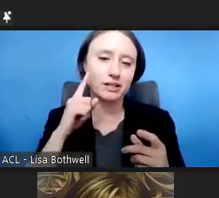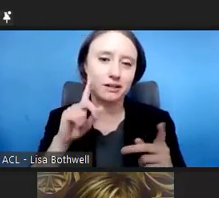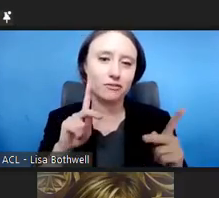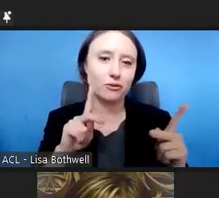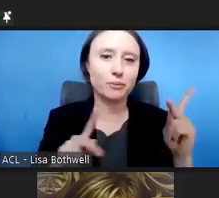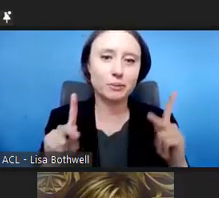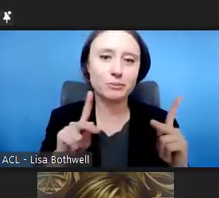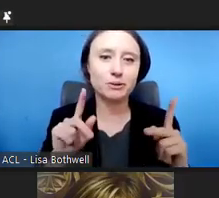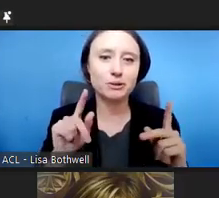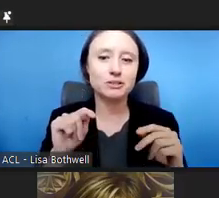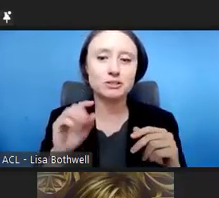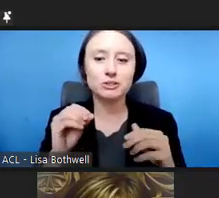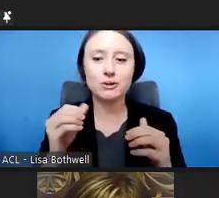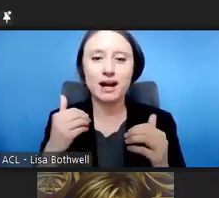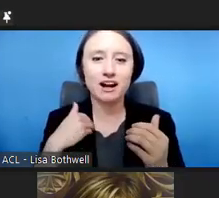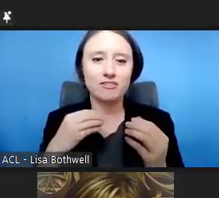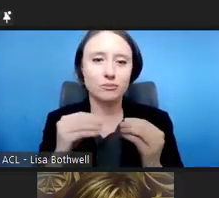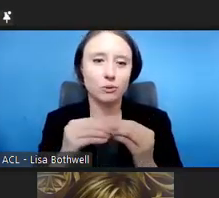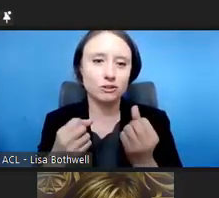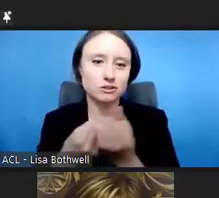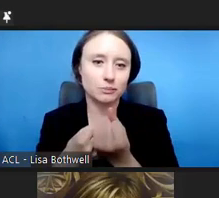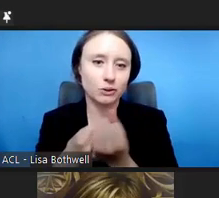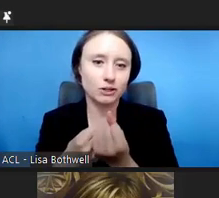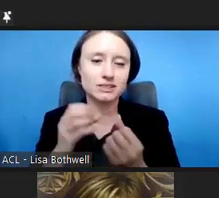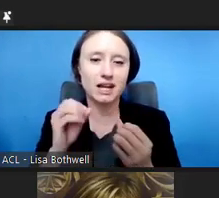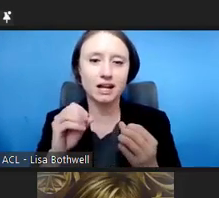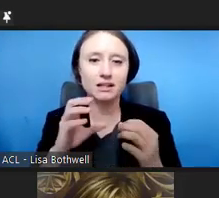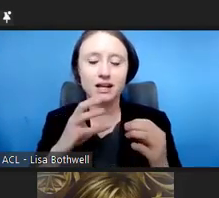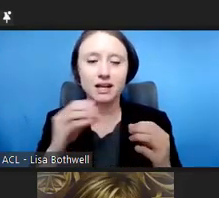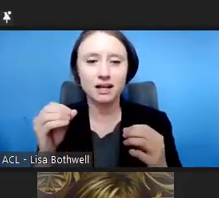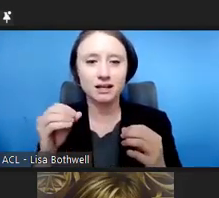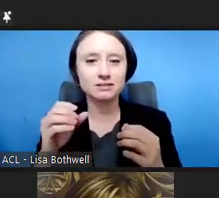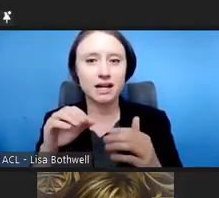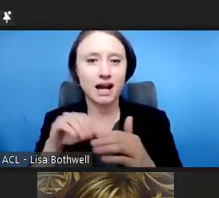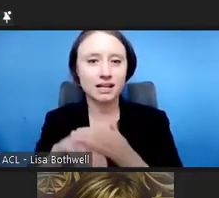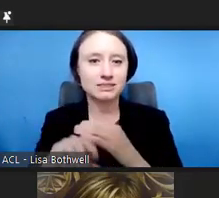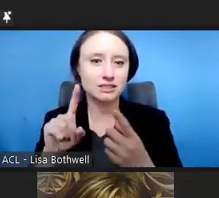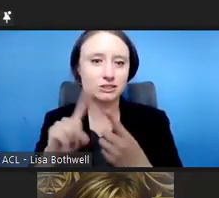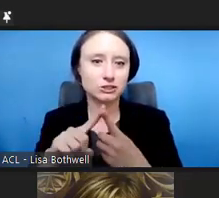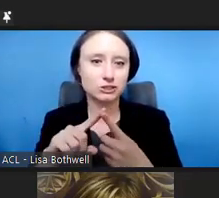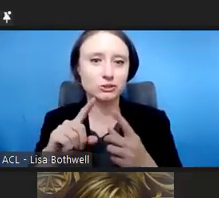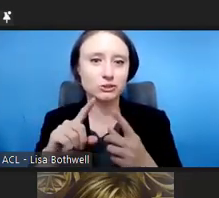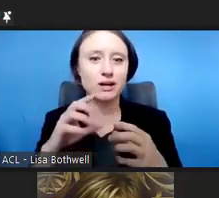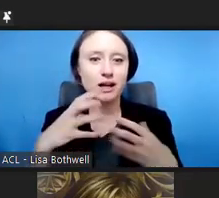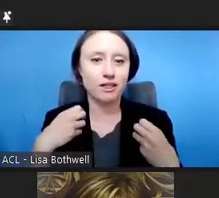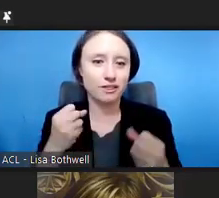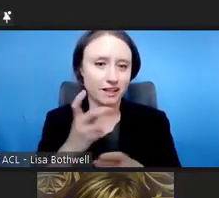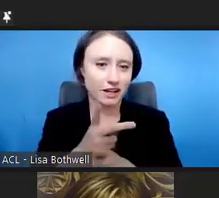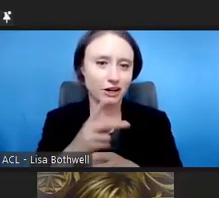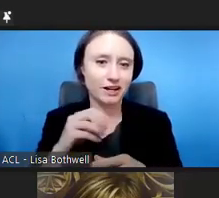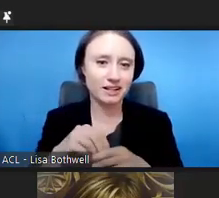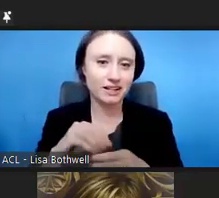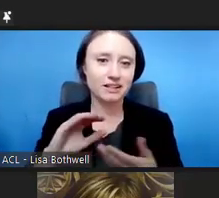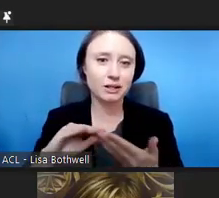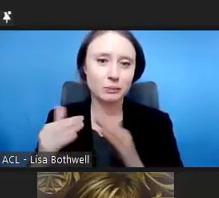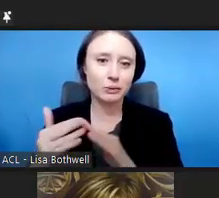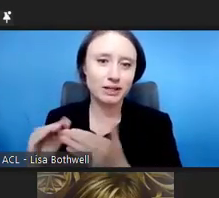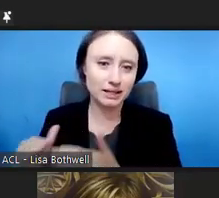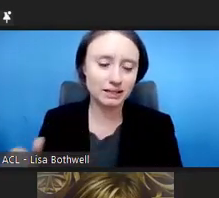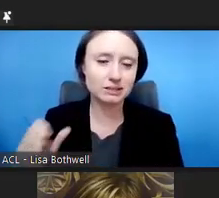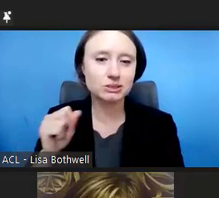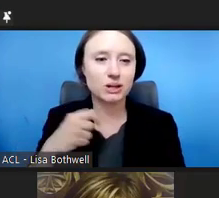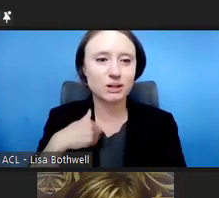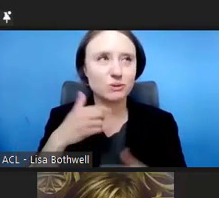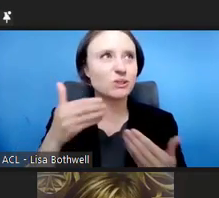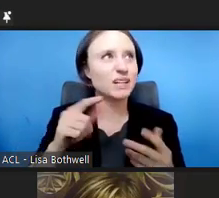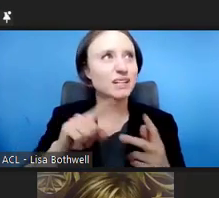technology in general is a great opportunity for people to have more support and access to